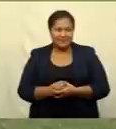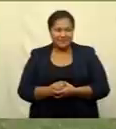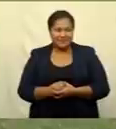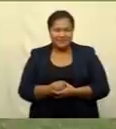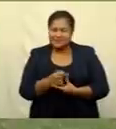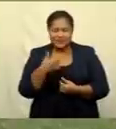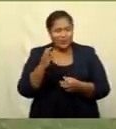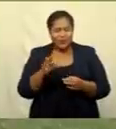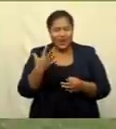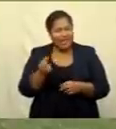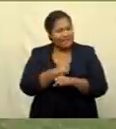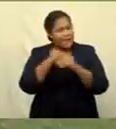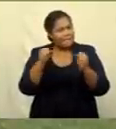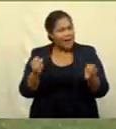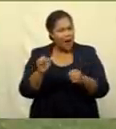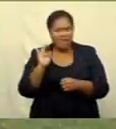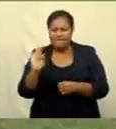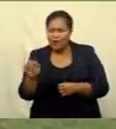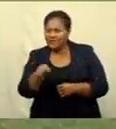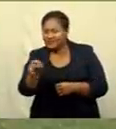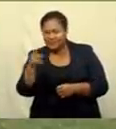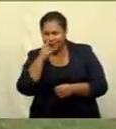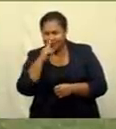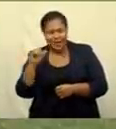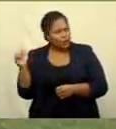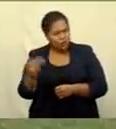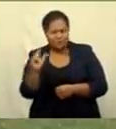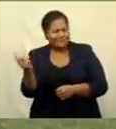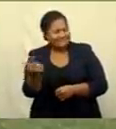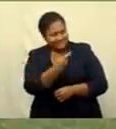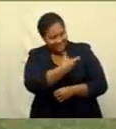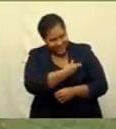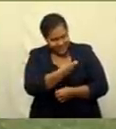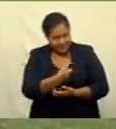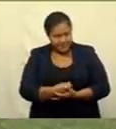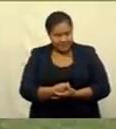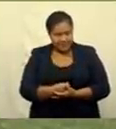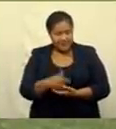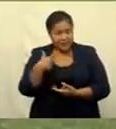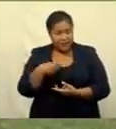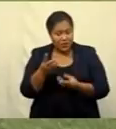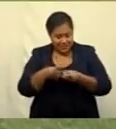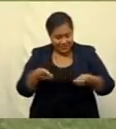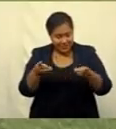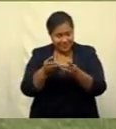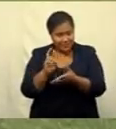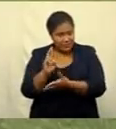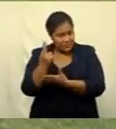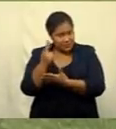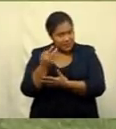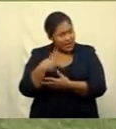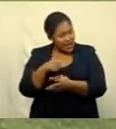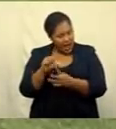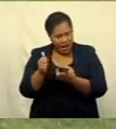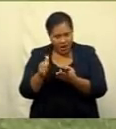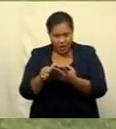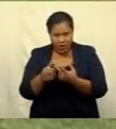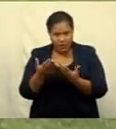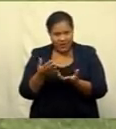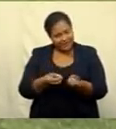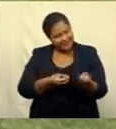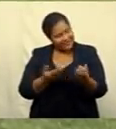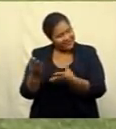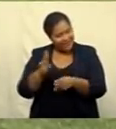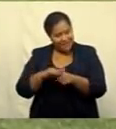We do not have powers to force them to get vaccinated. As the district representative, I only pass on the message.